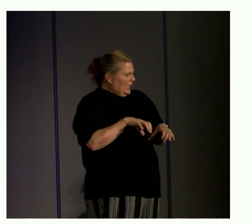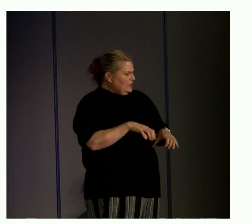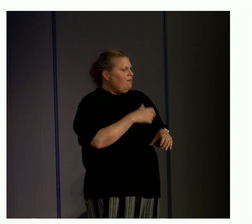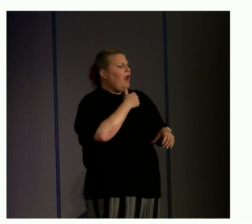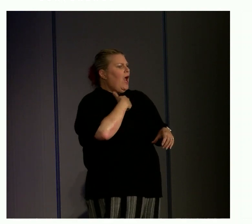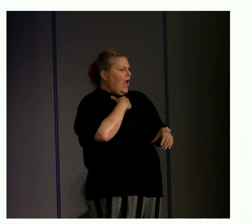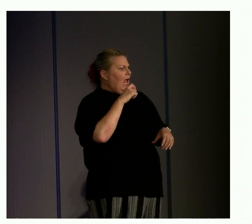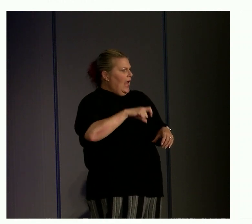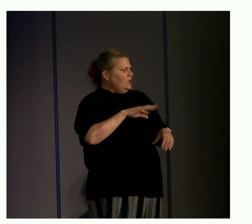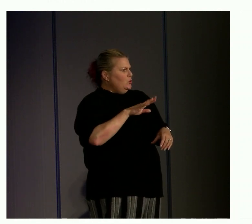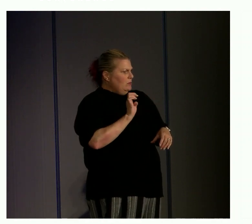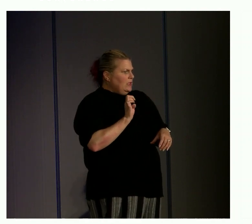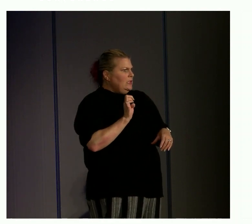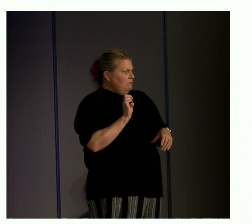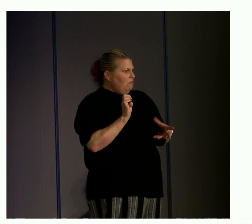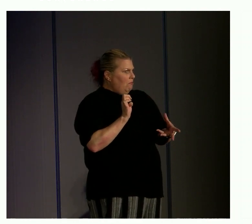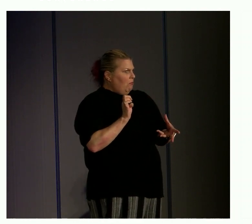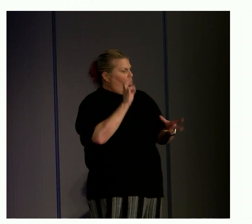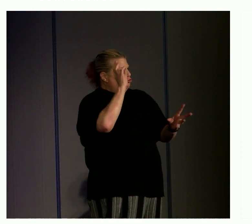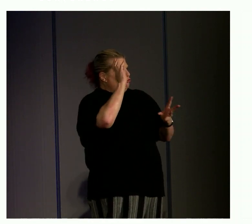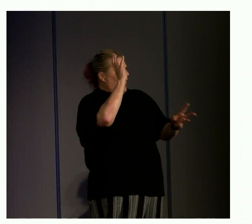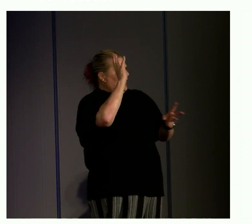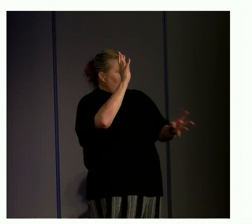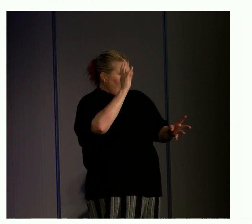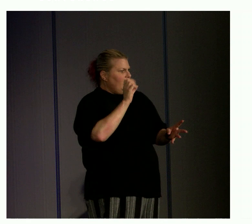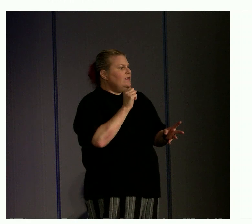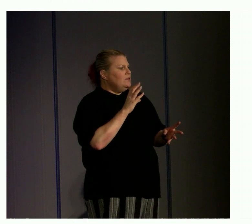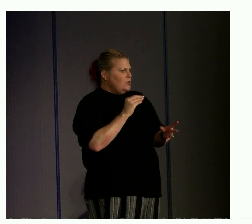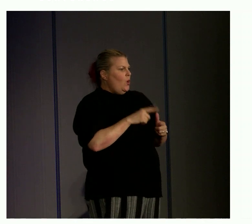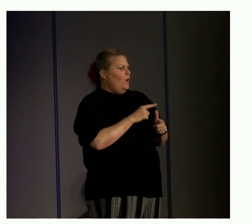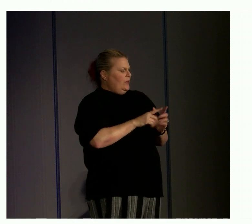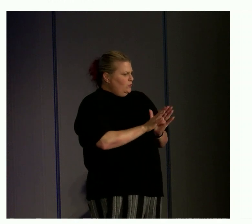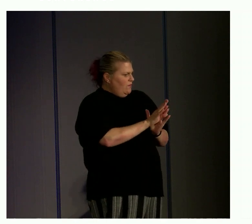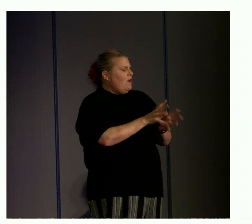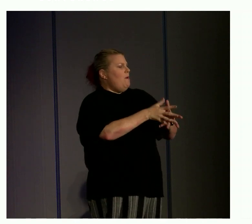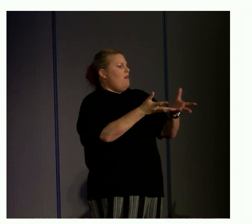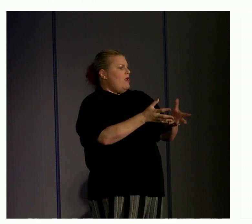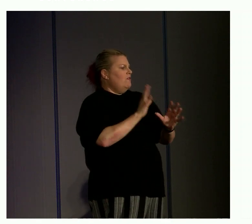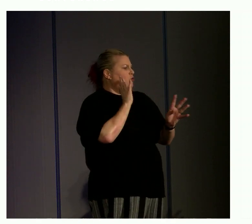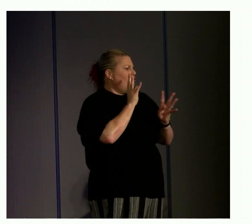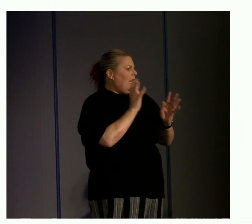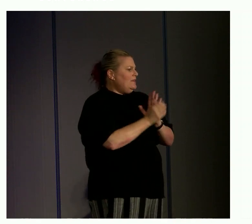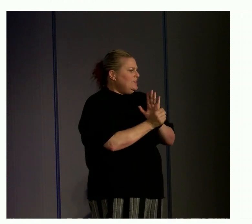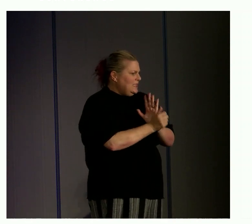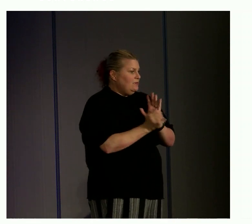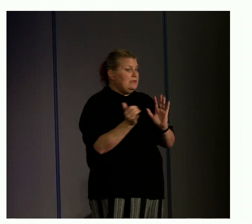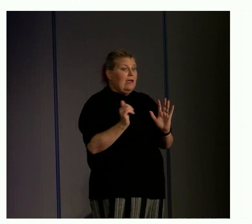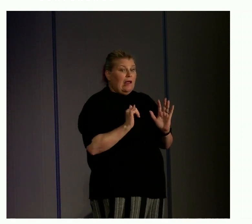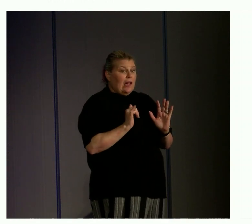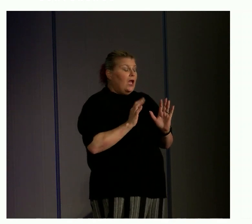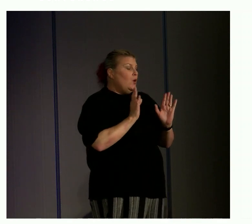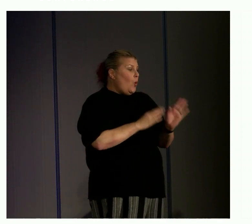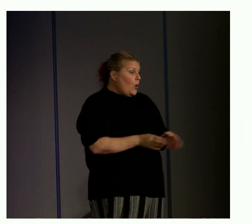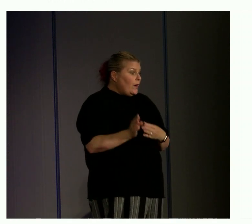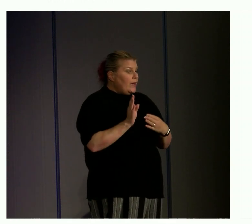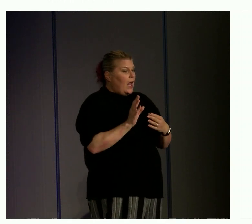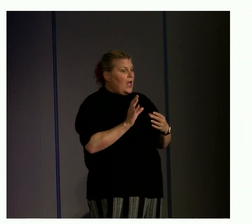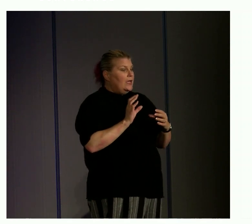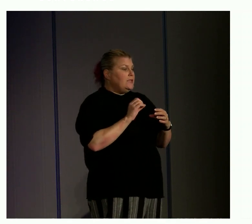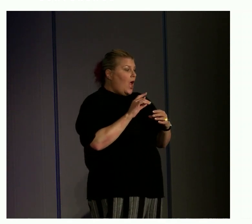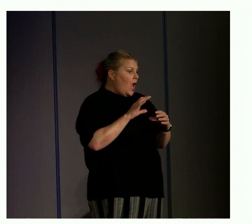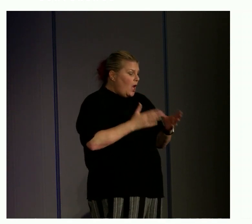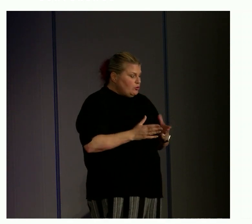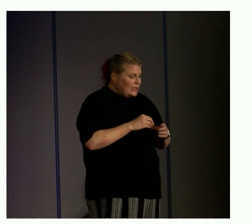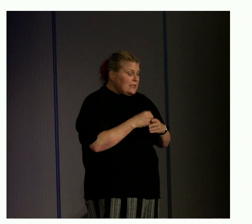I had to be creative. So you develop a lot of creative skills, like organize objects in